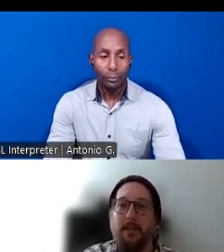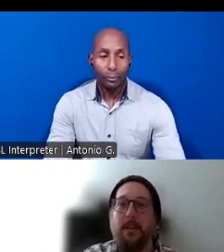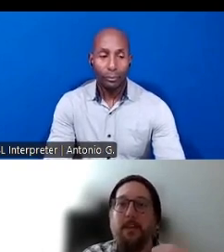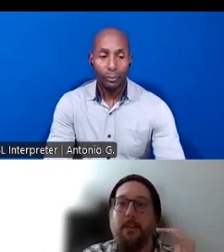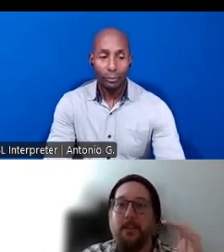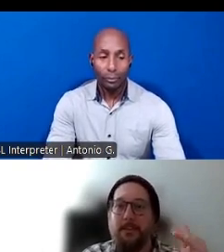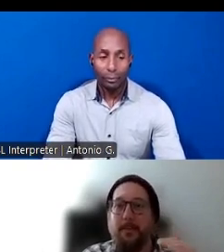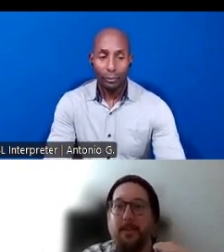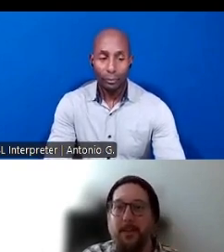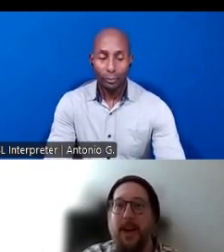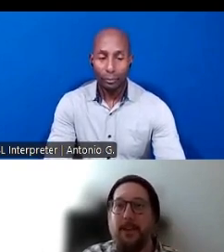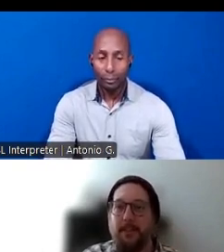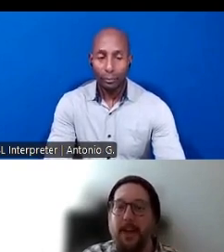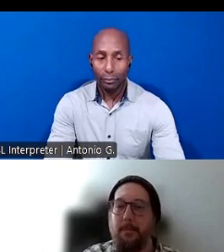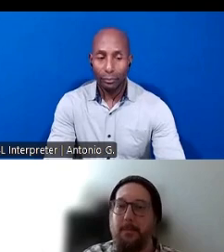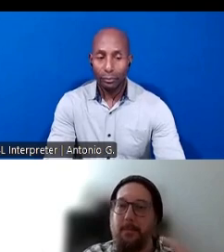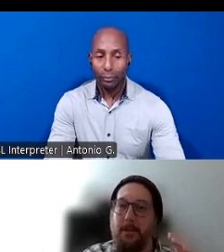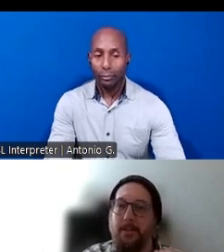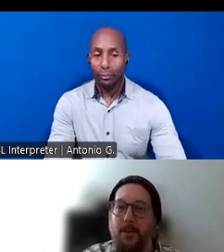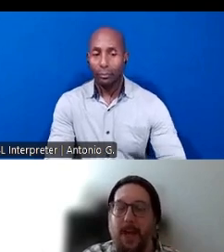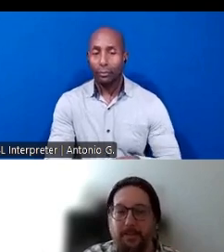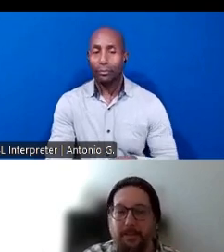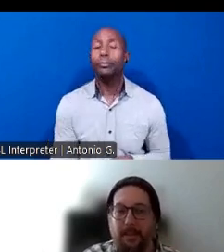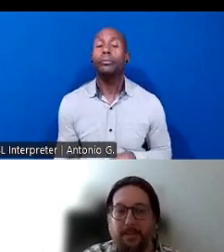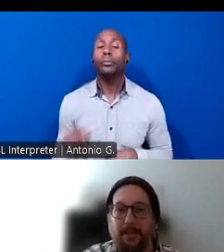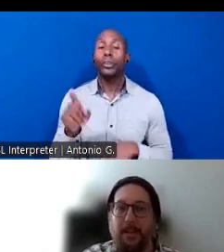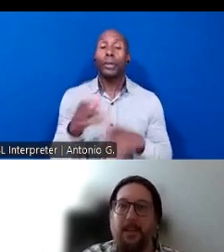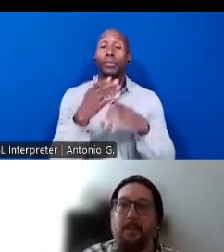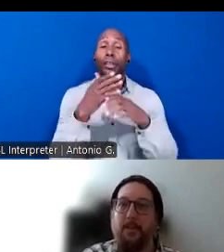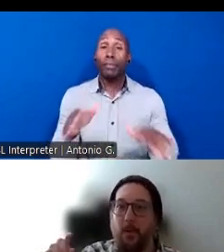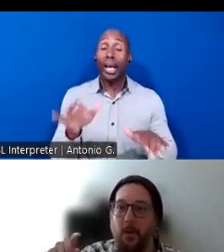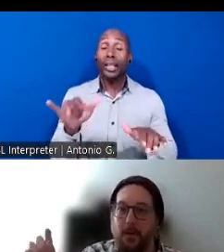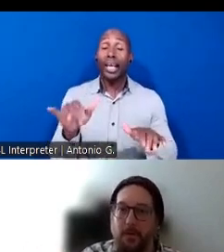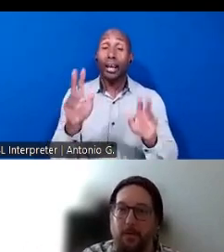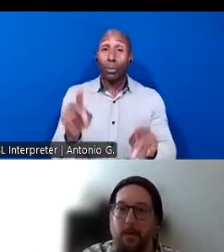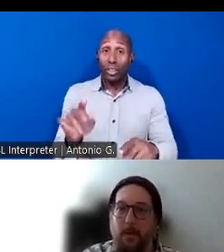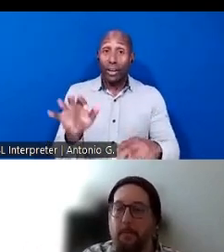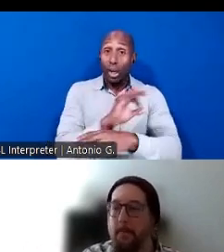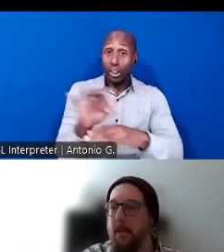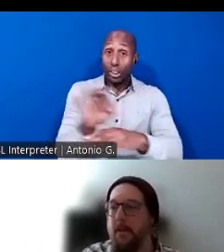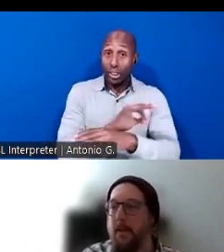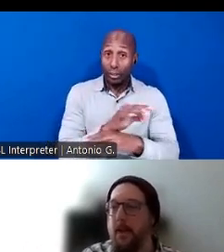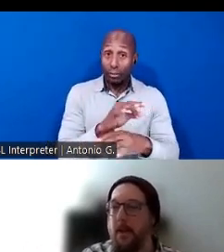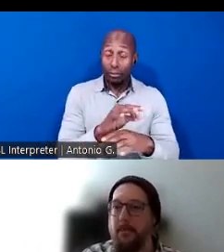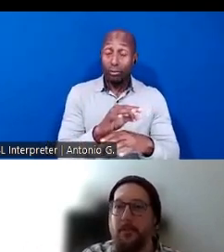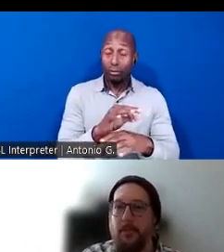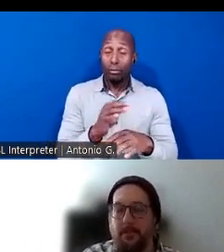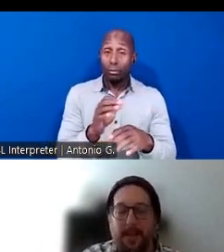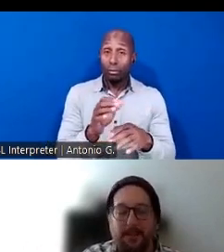person, you're going to separate their actions out amongst their activities for your report.